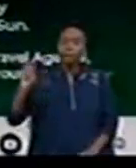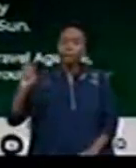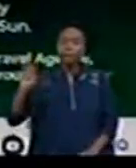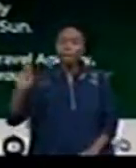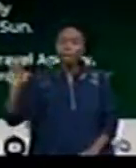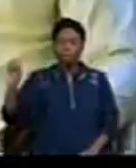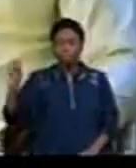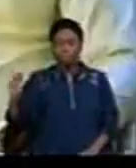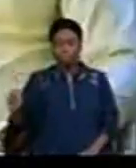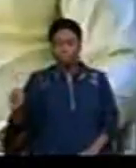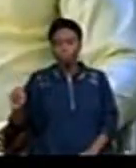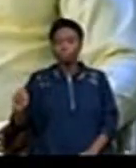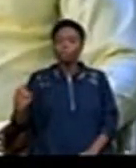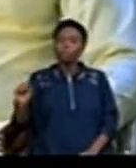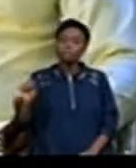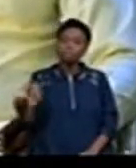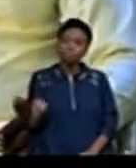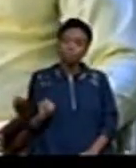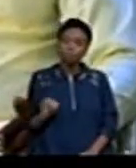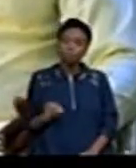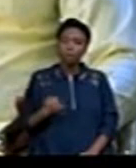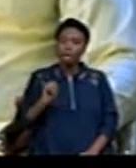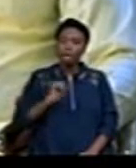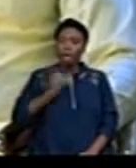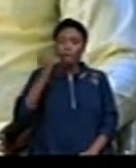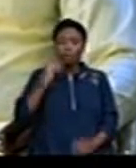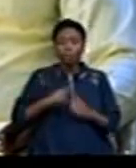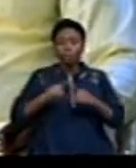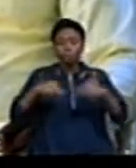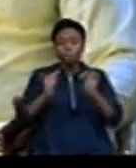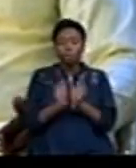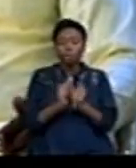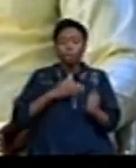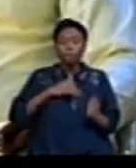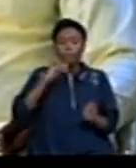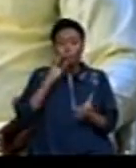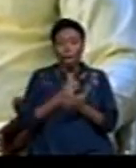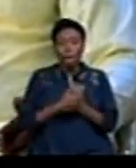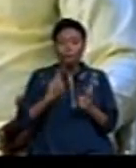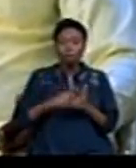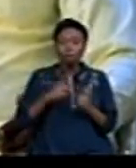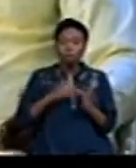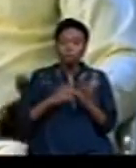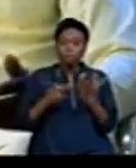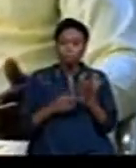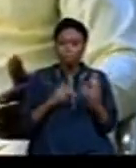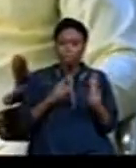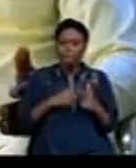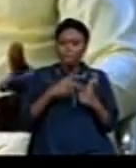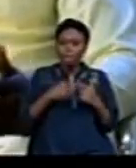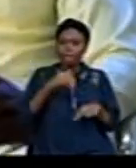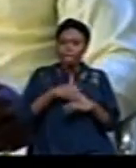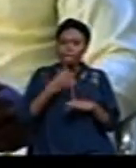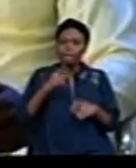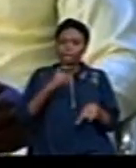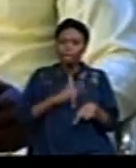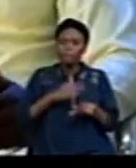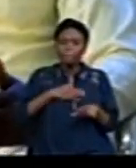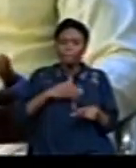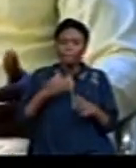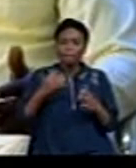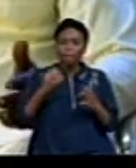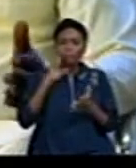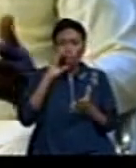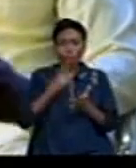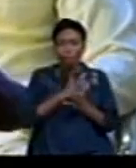Crusade. And so, I was supposed to go with my wife to the crusade. Then, at the time, my wife never